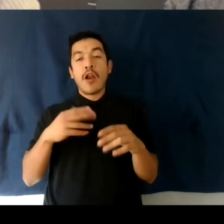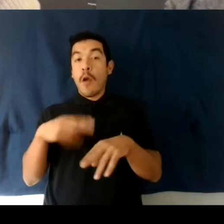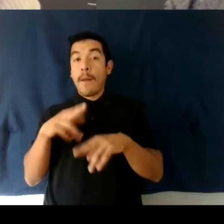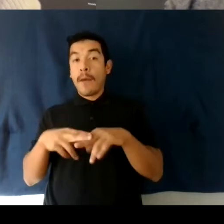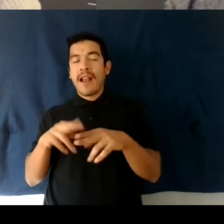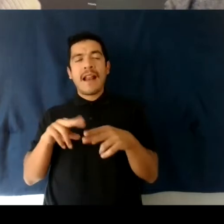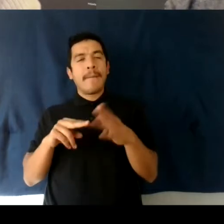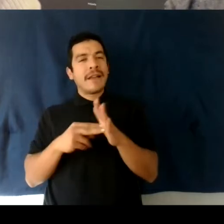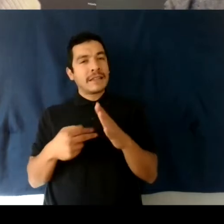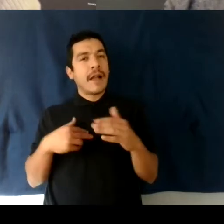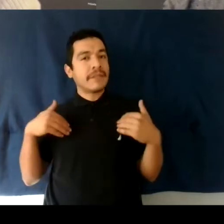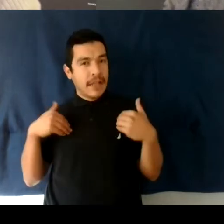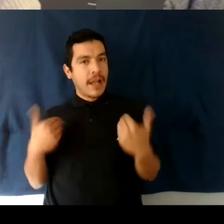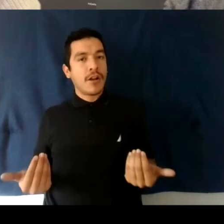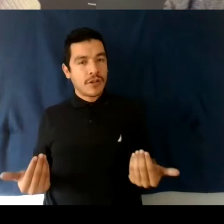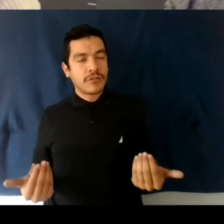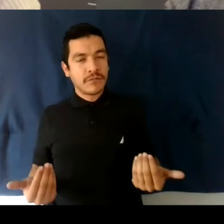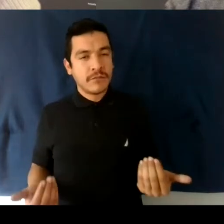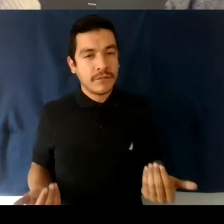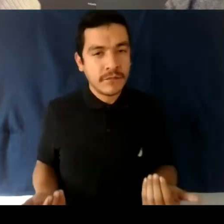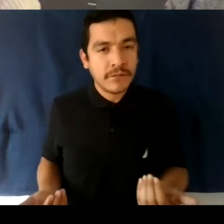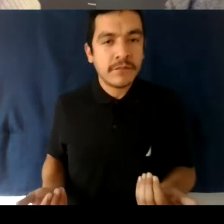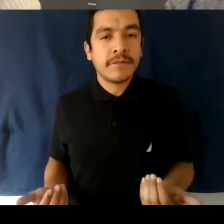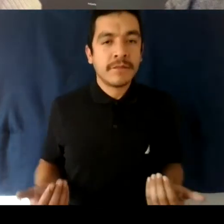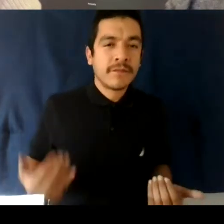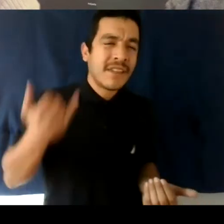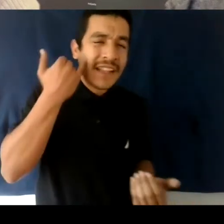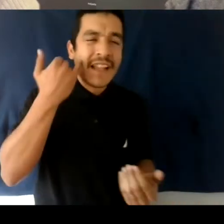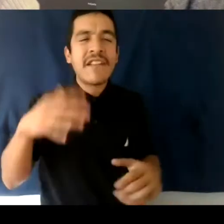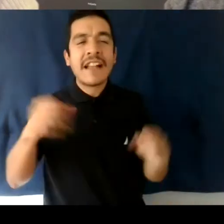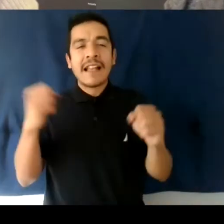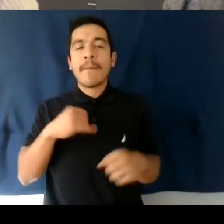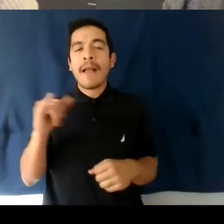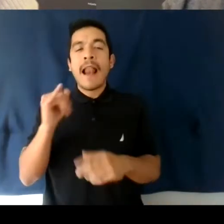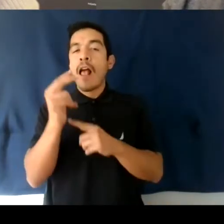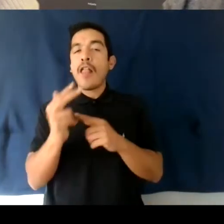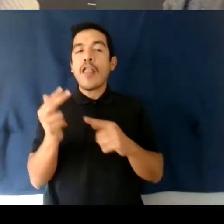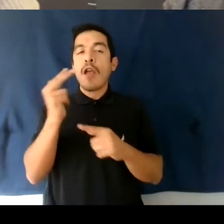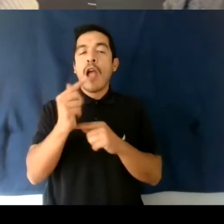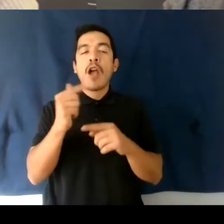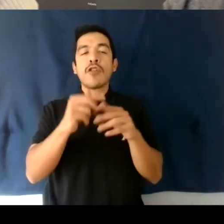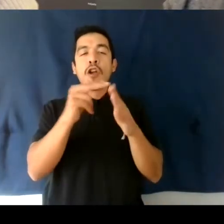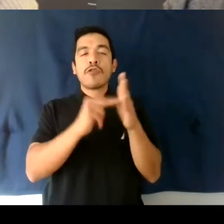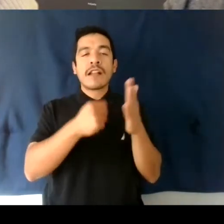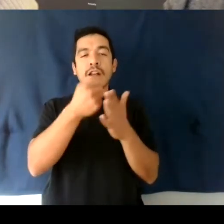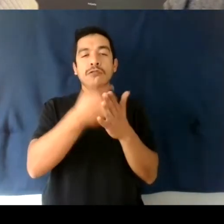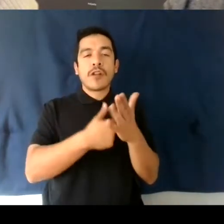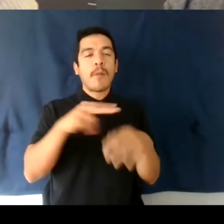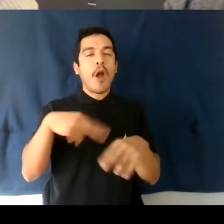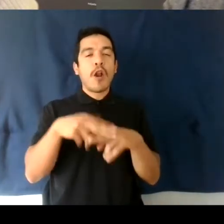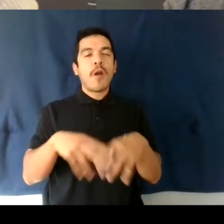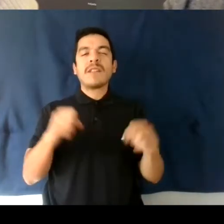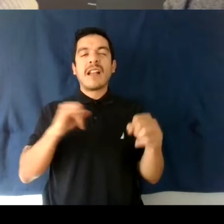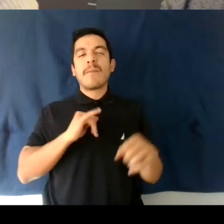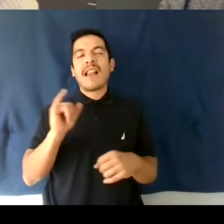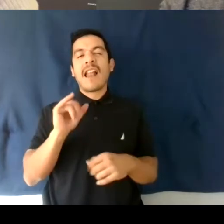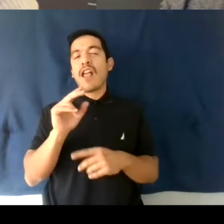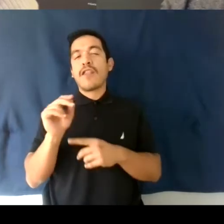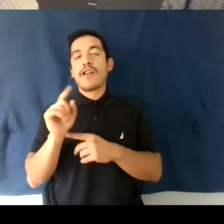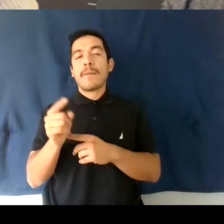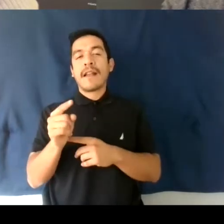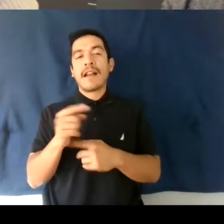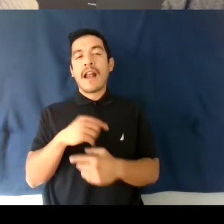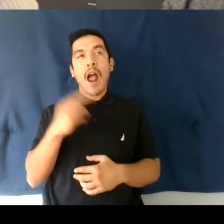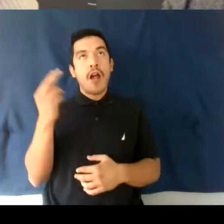like I like if it takes me like 3 hours to read a script and it normally takes me like 30 minutes,